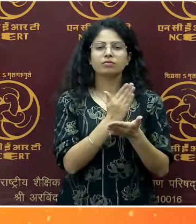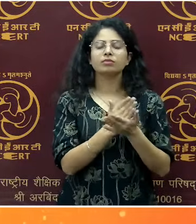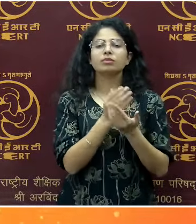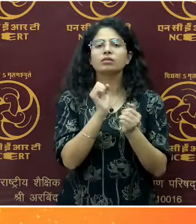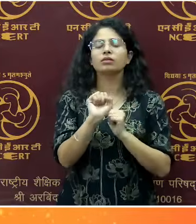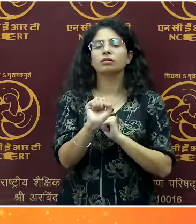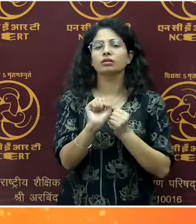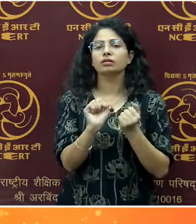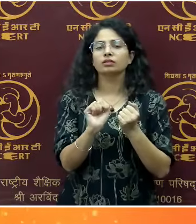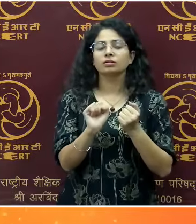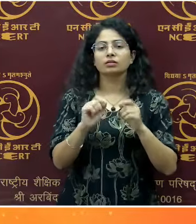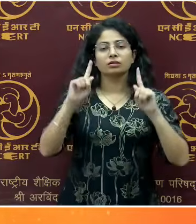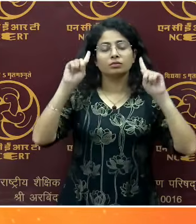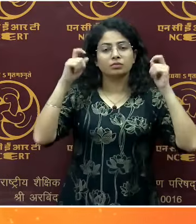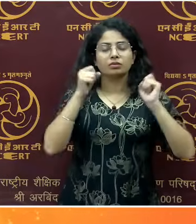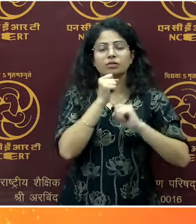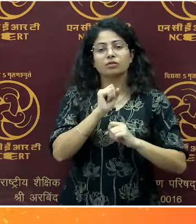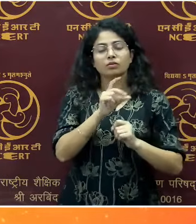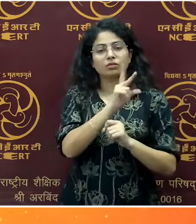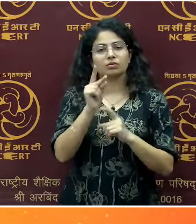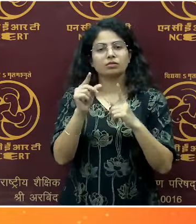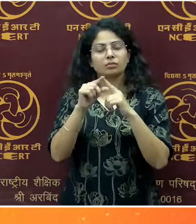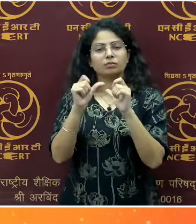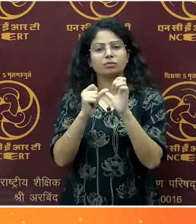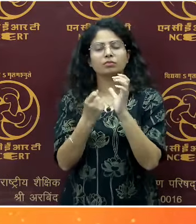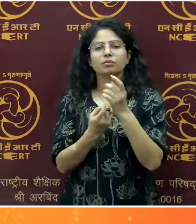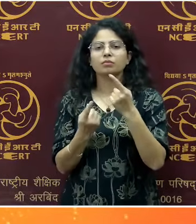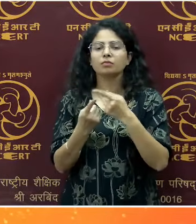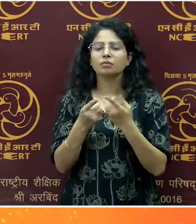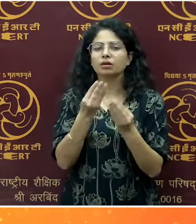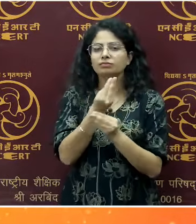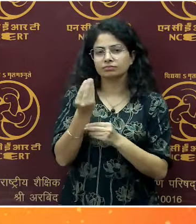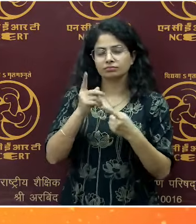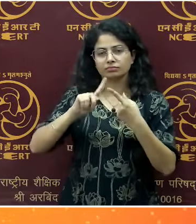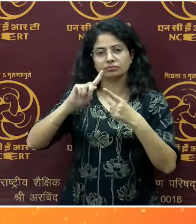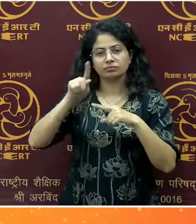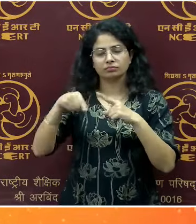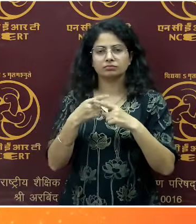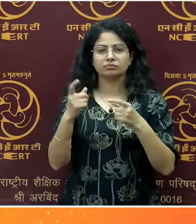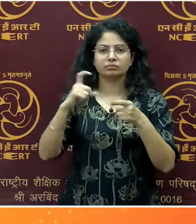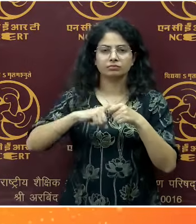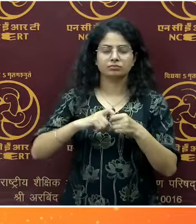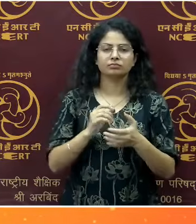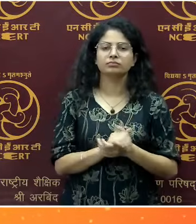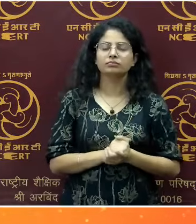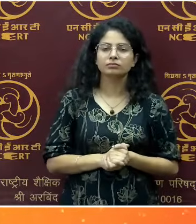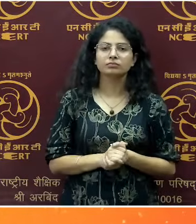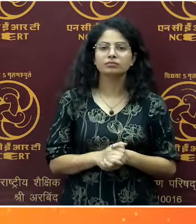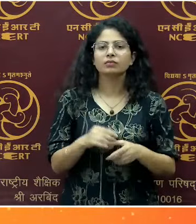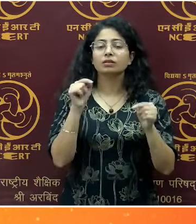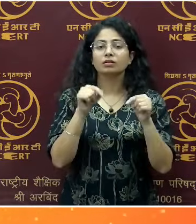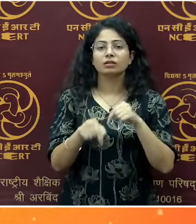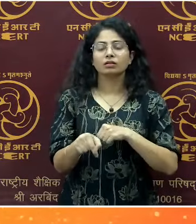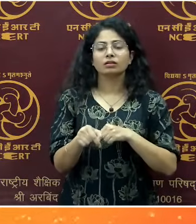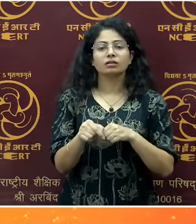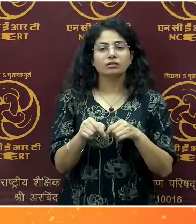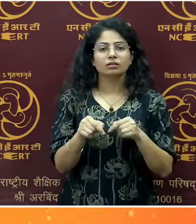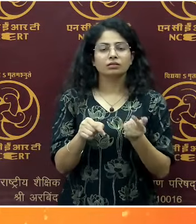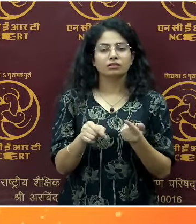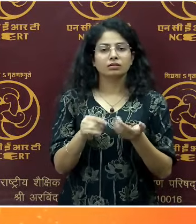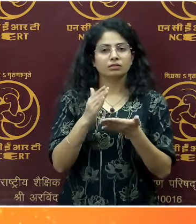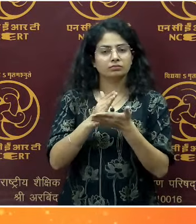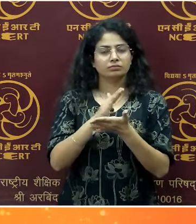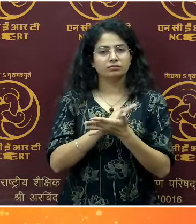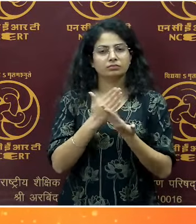Old Stag, and in part 2 we will bring you some exercises, so please stay tuned. And now, before I finally leave the